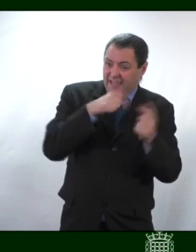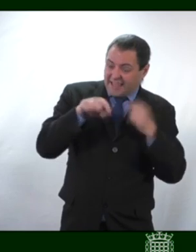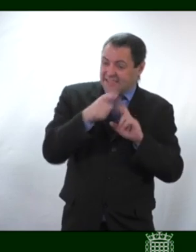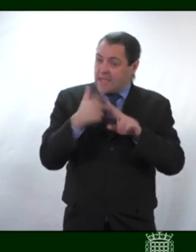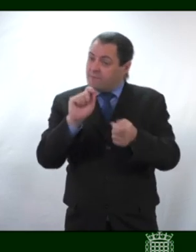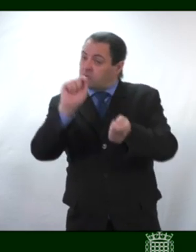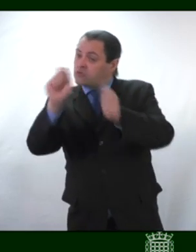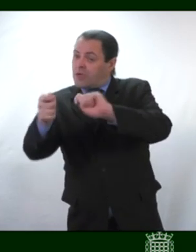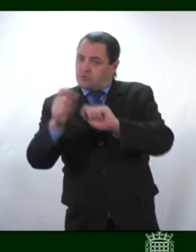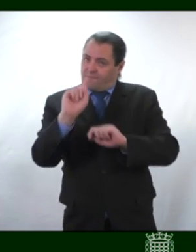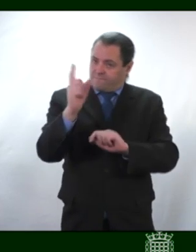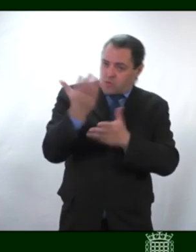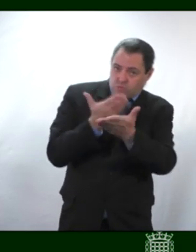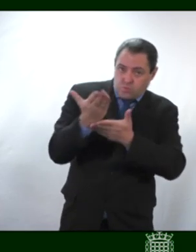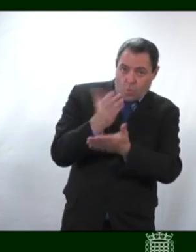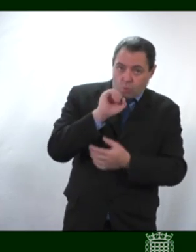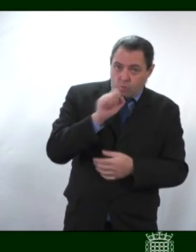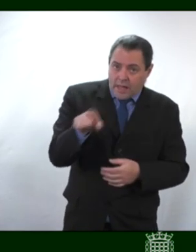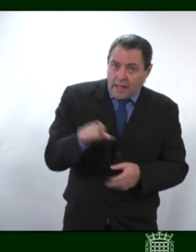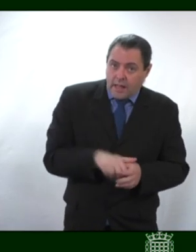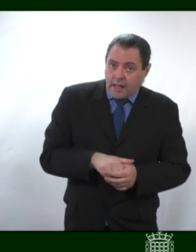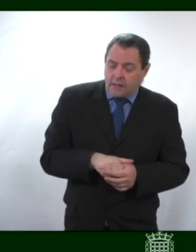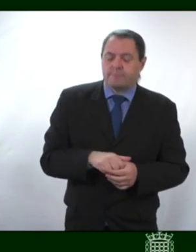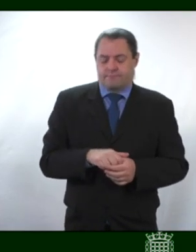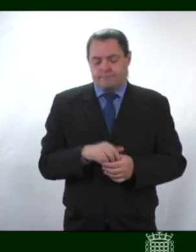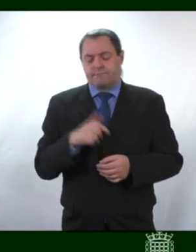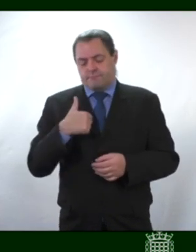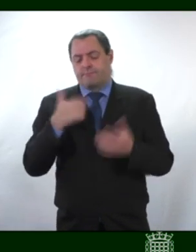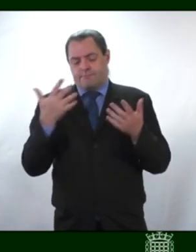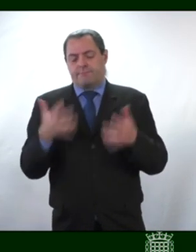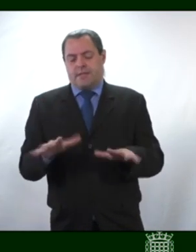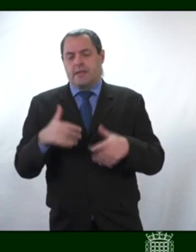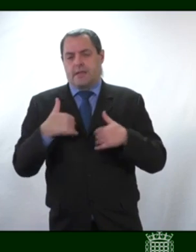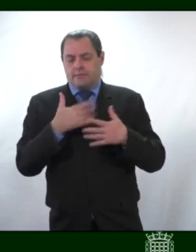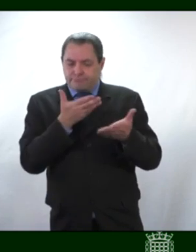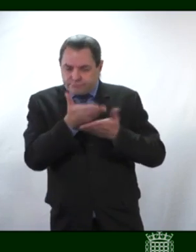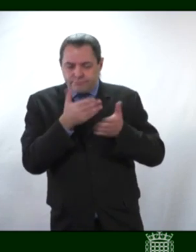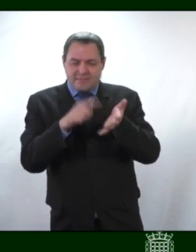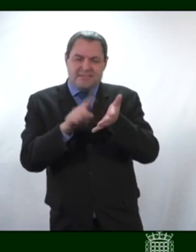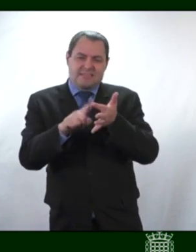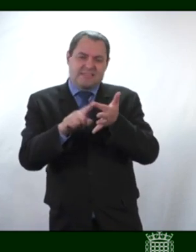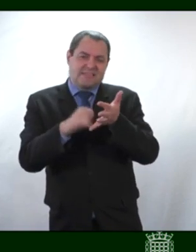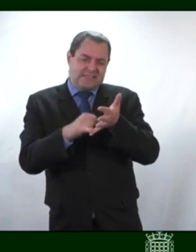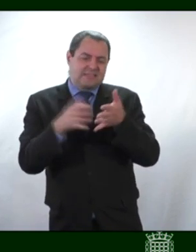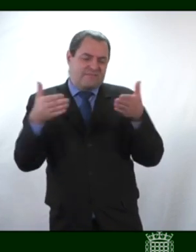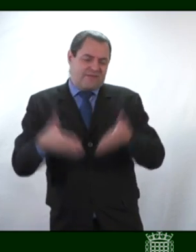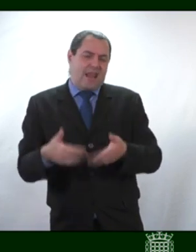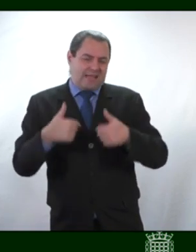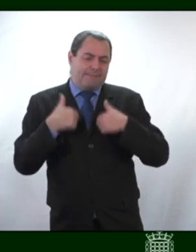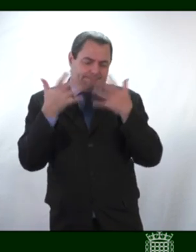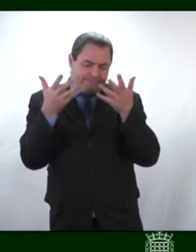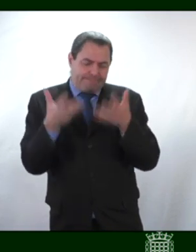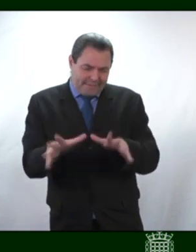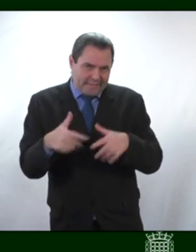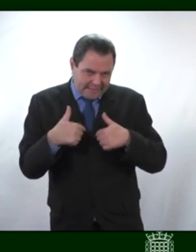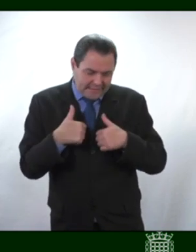changes we make? Yes, we've been working very closely with the Tees Valley, and the need for the